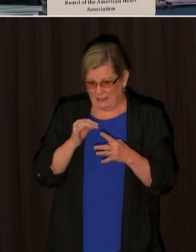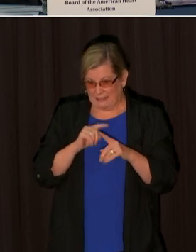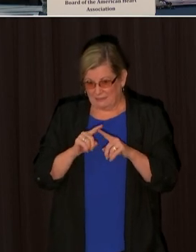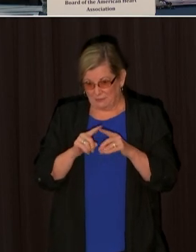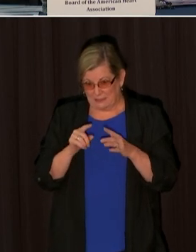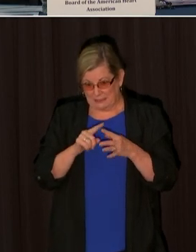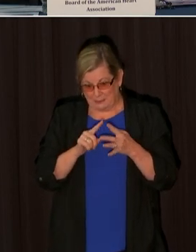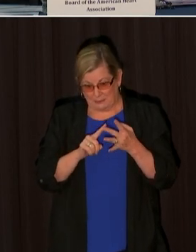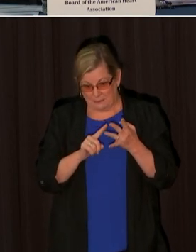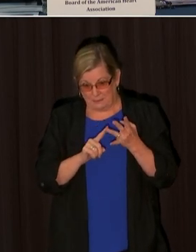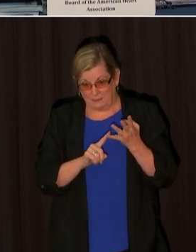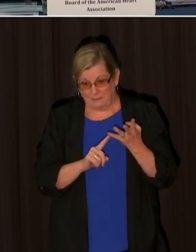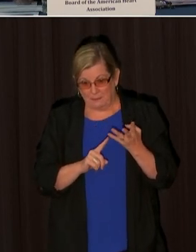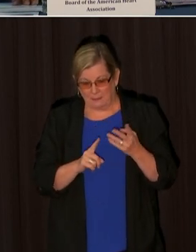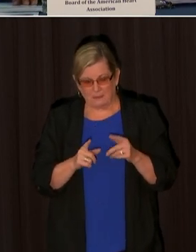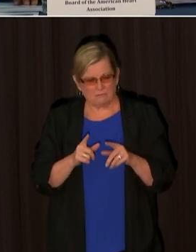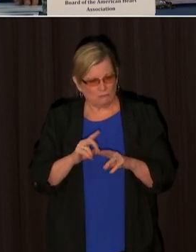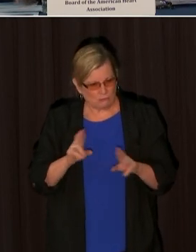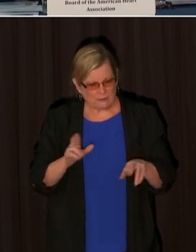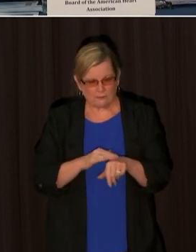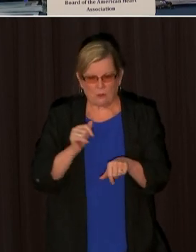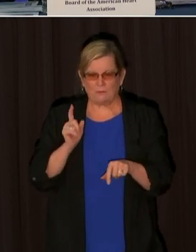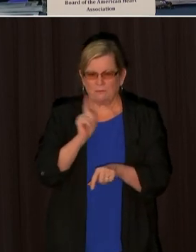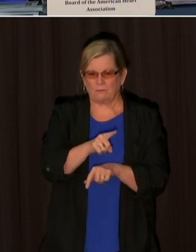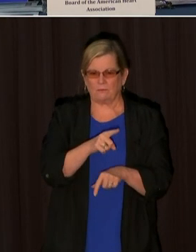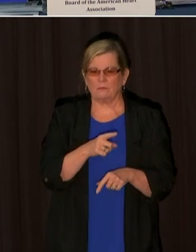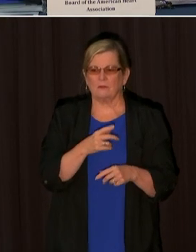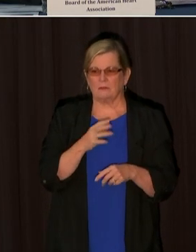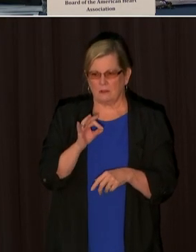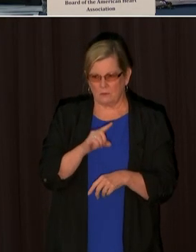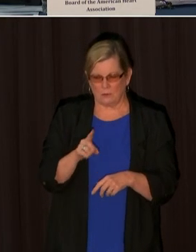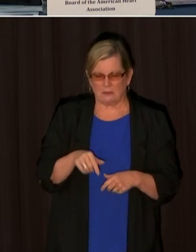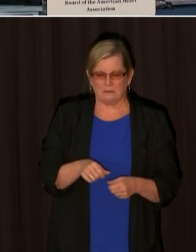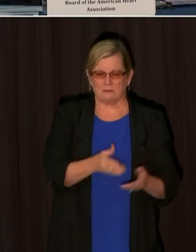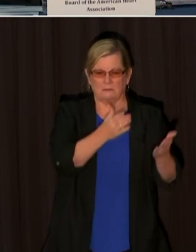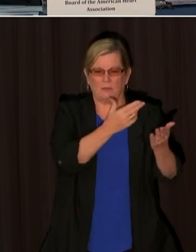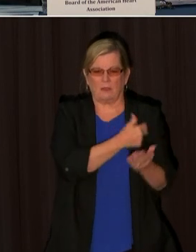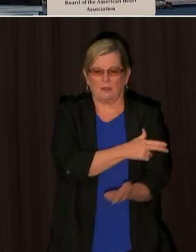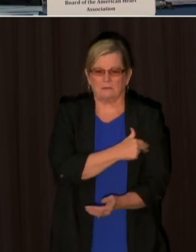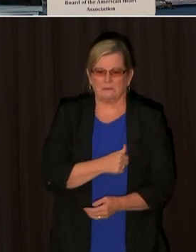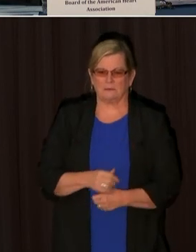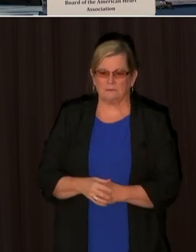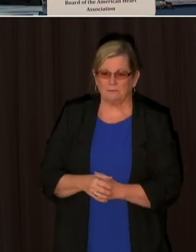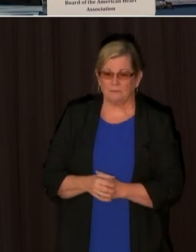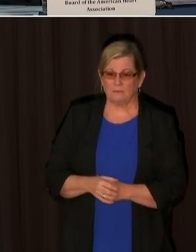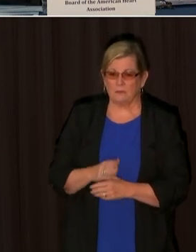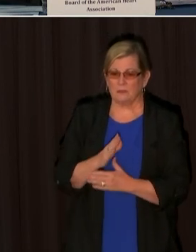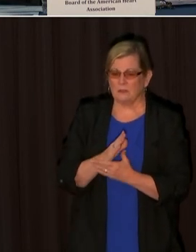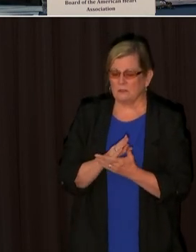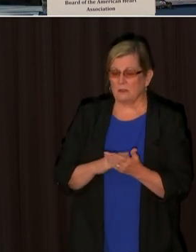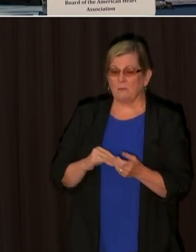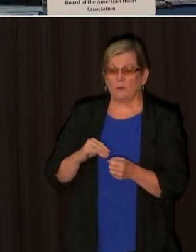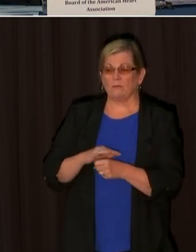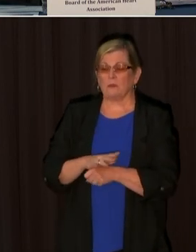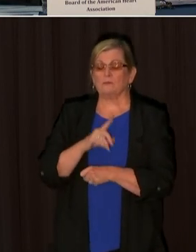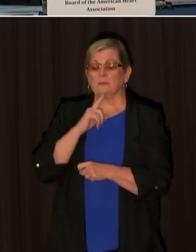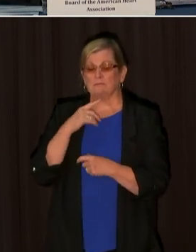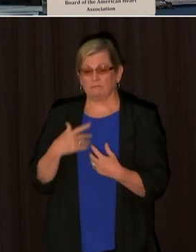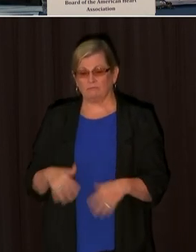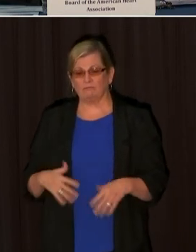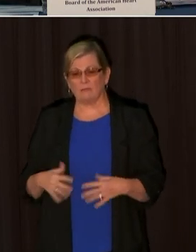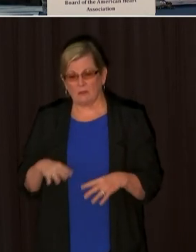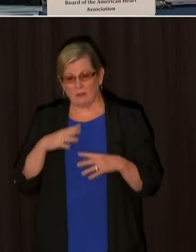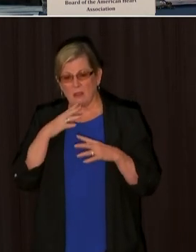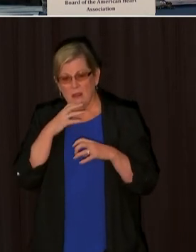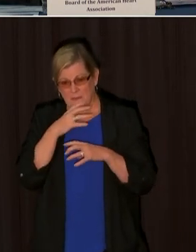greater. Let's go to the next slide. So some of the COVID complications and the patient profiles that we look at